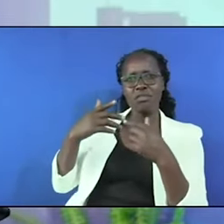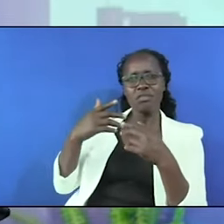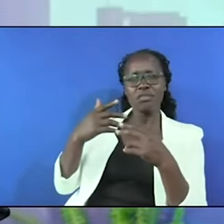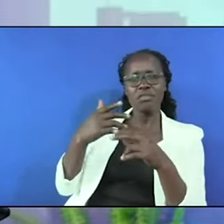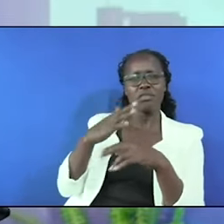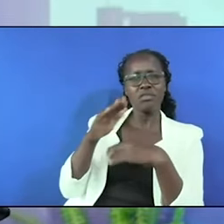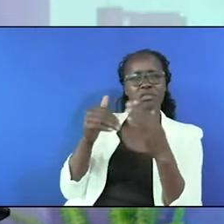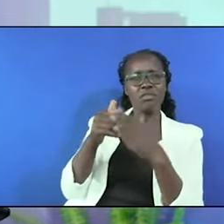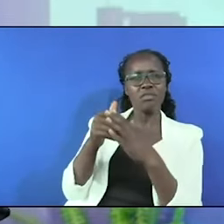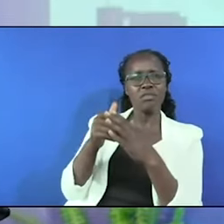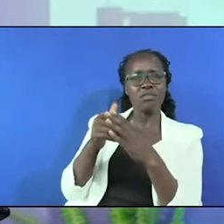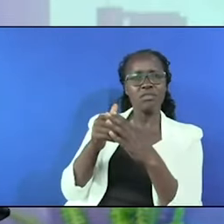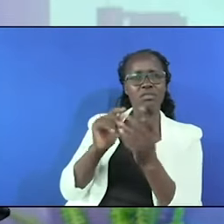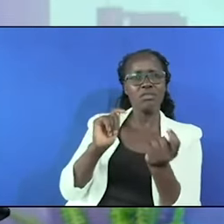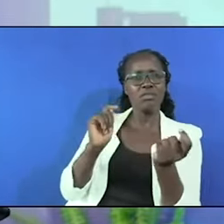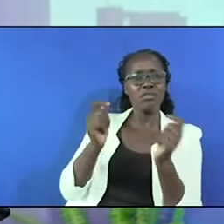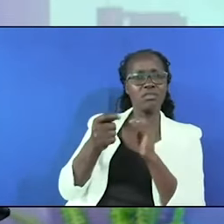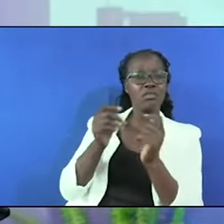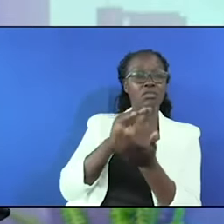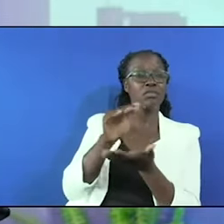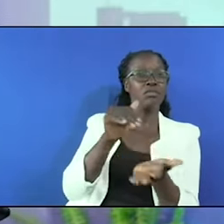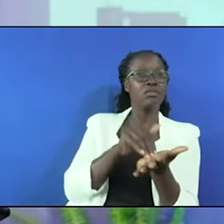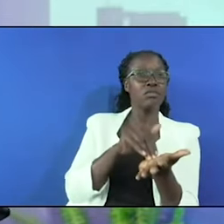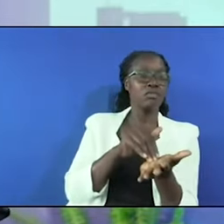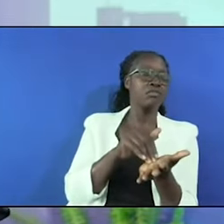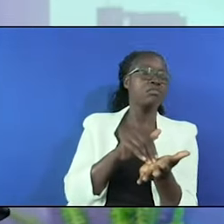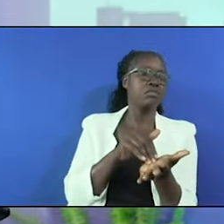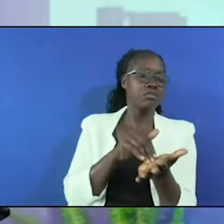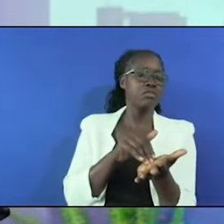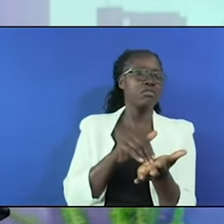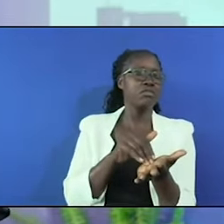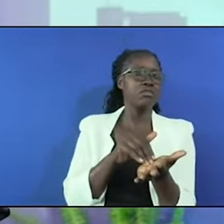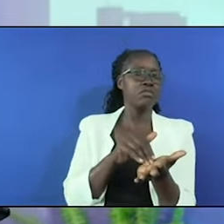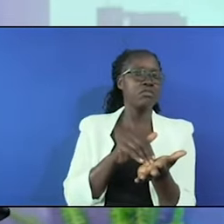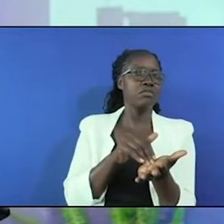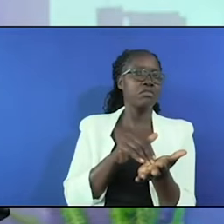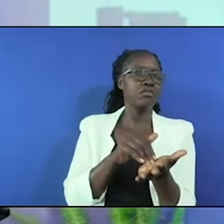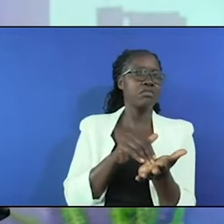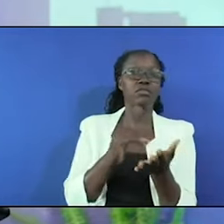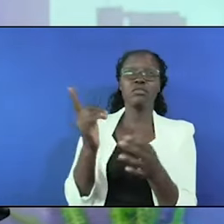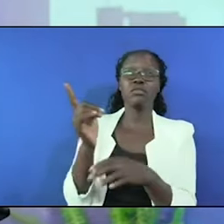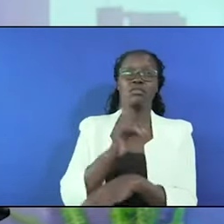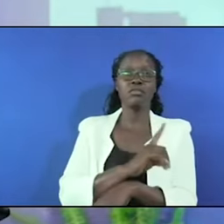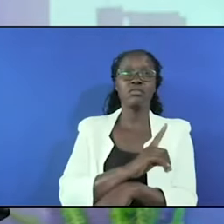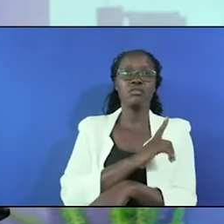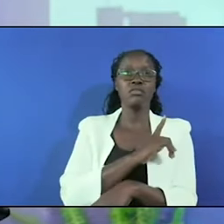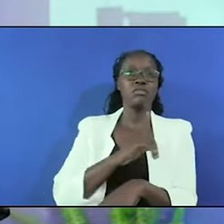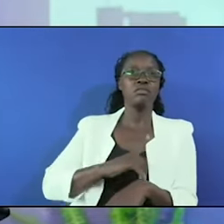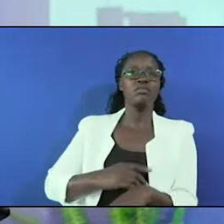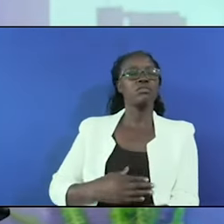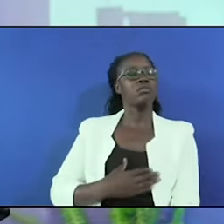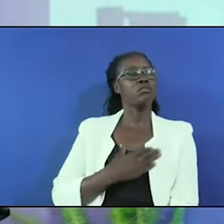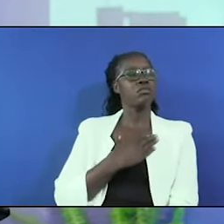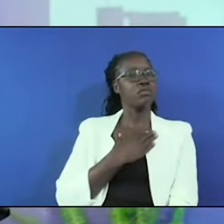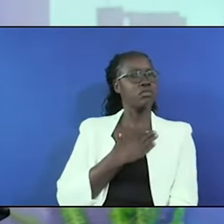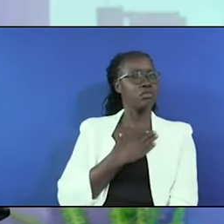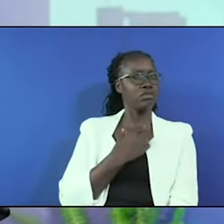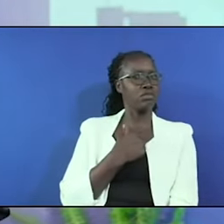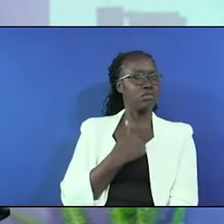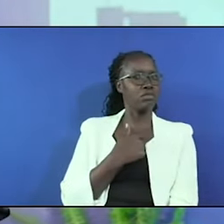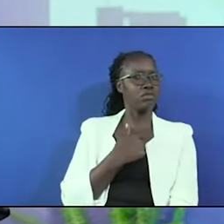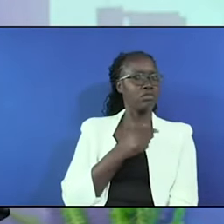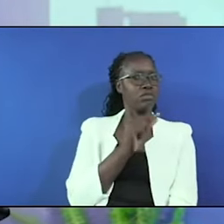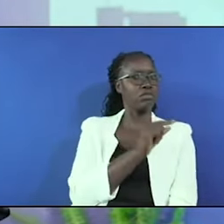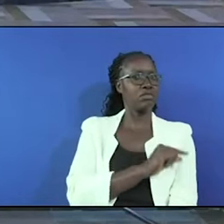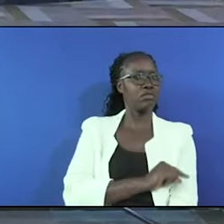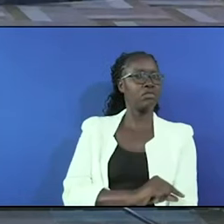those rehabilitation centers. But one day the Lord visited me in his